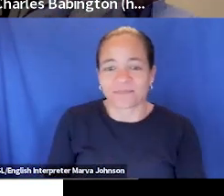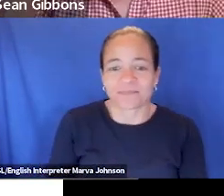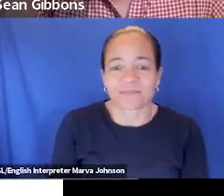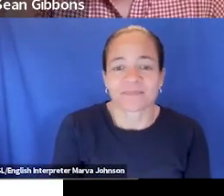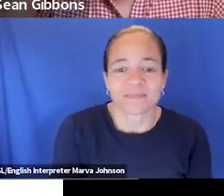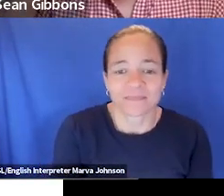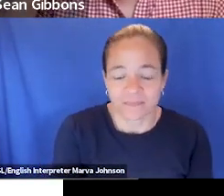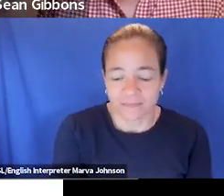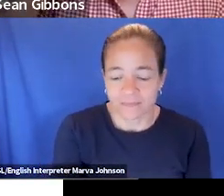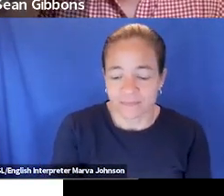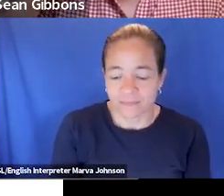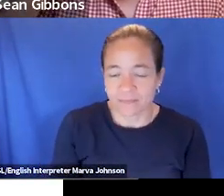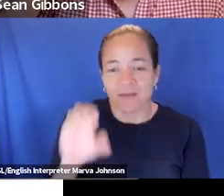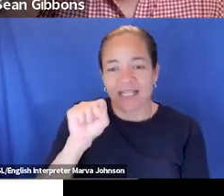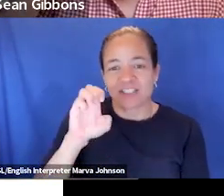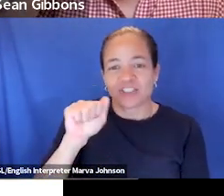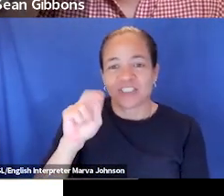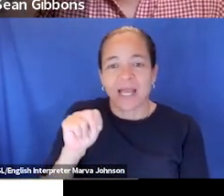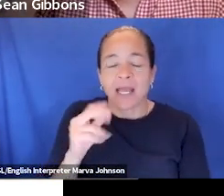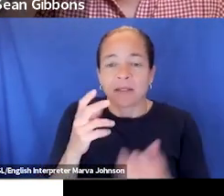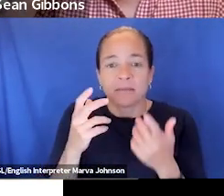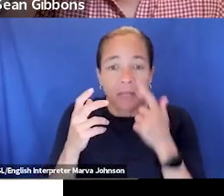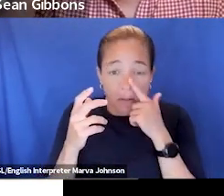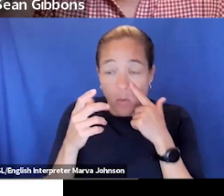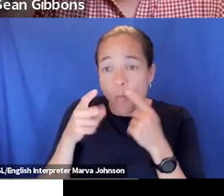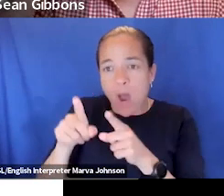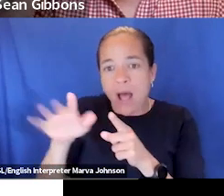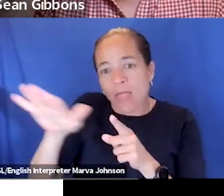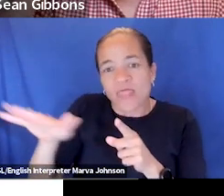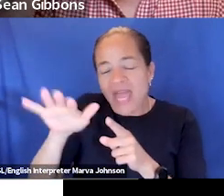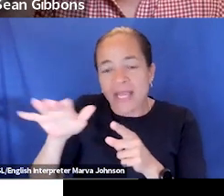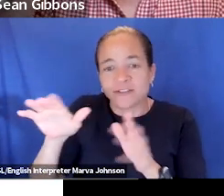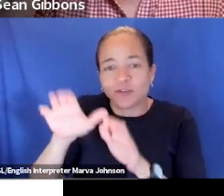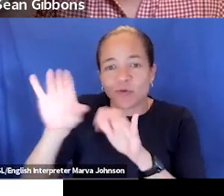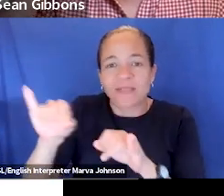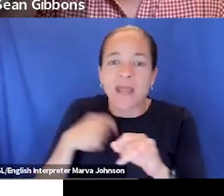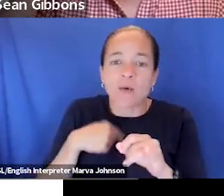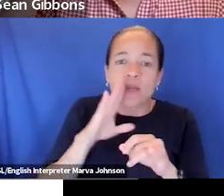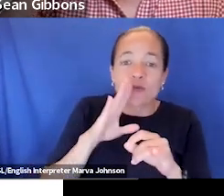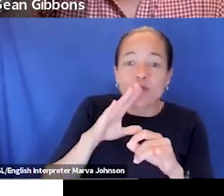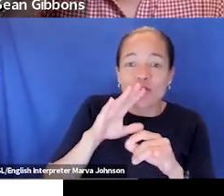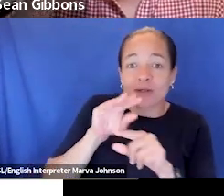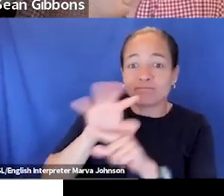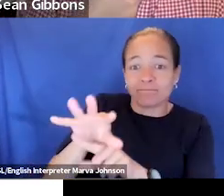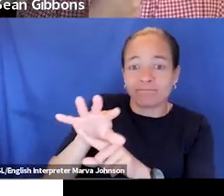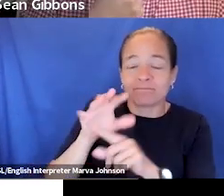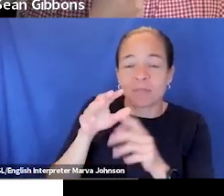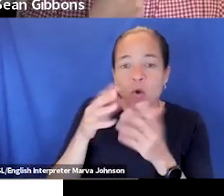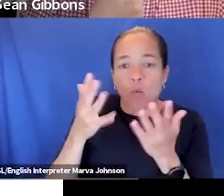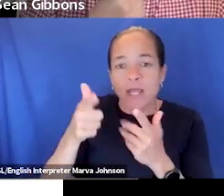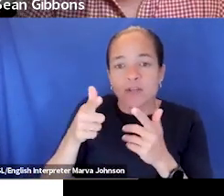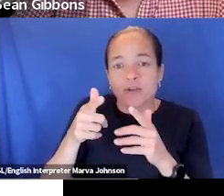And gang, while you're doing that, Chuck, I think the plan is we're going to call somebody out to join us by video and audio to read out what they did,